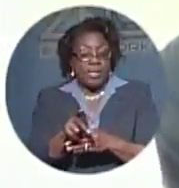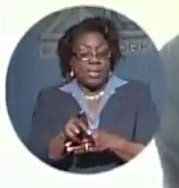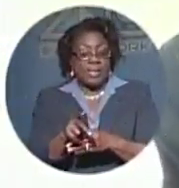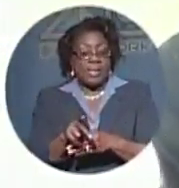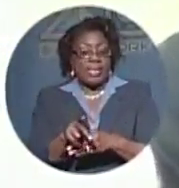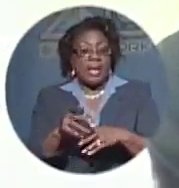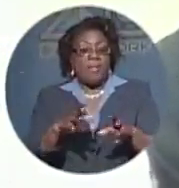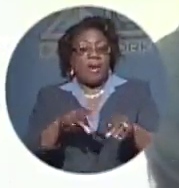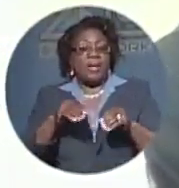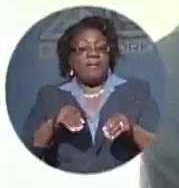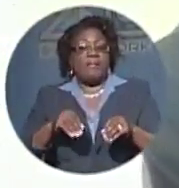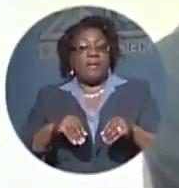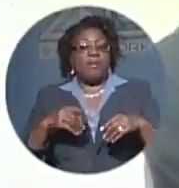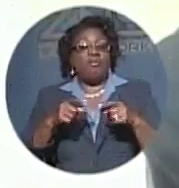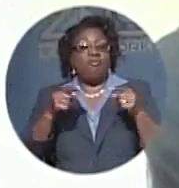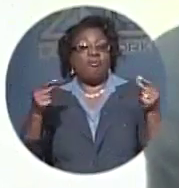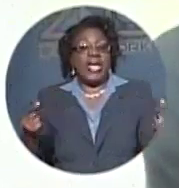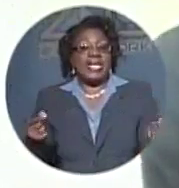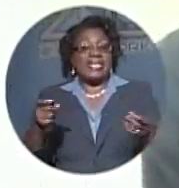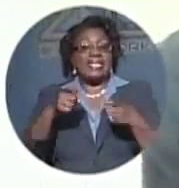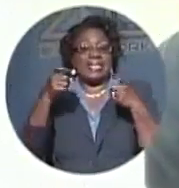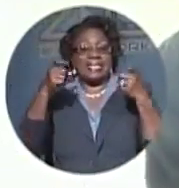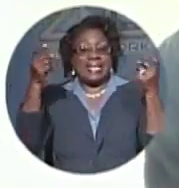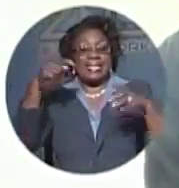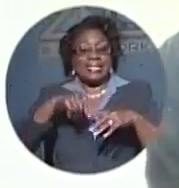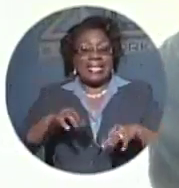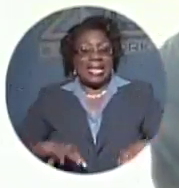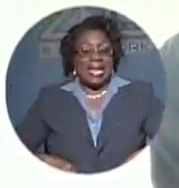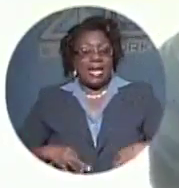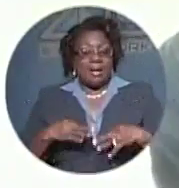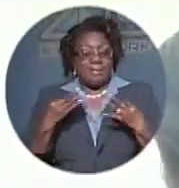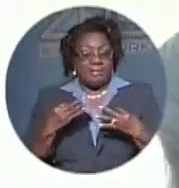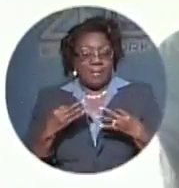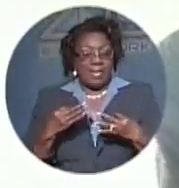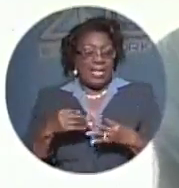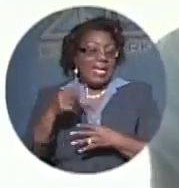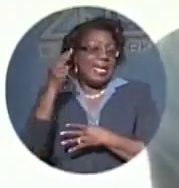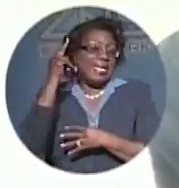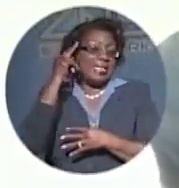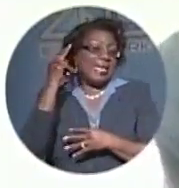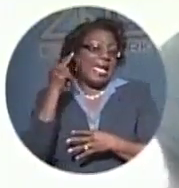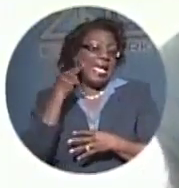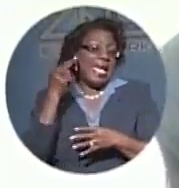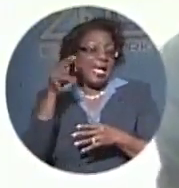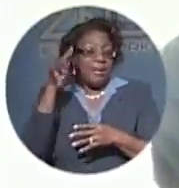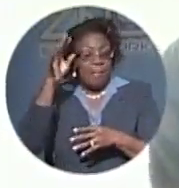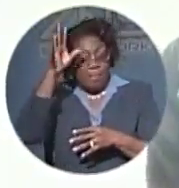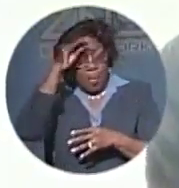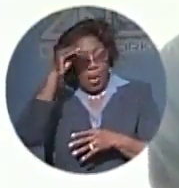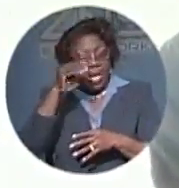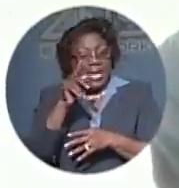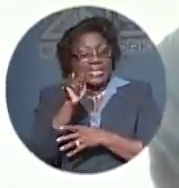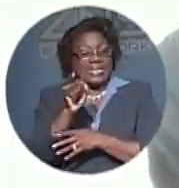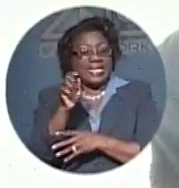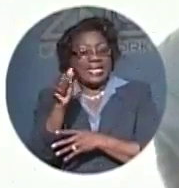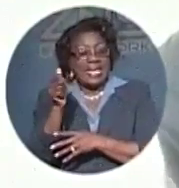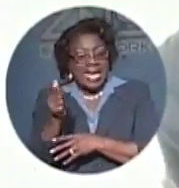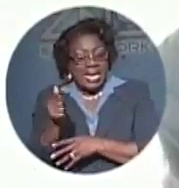my greatest success in life. I became the head boy at my previous school, T.A. Thompson Junior High,